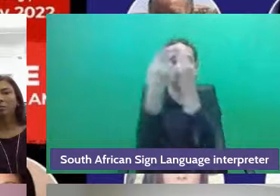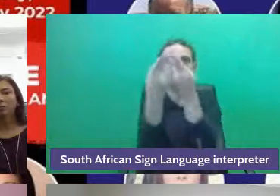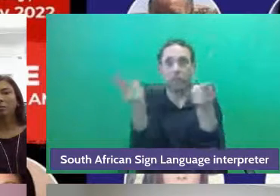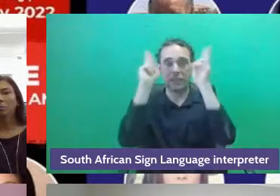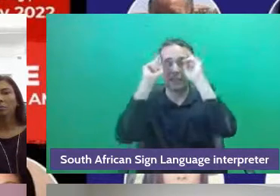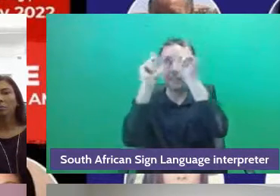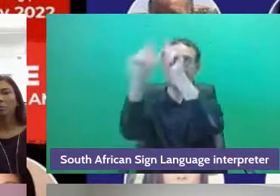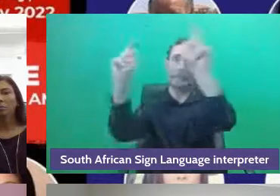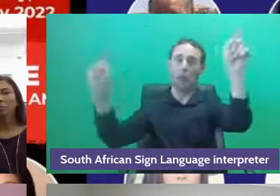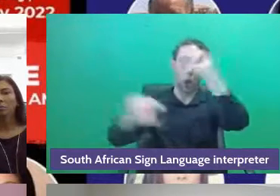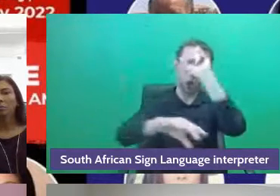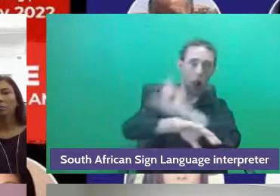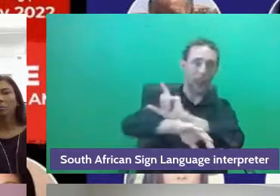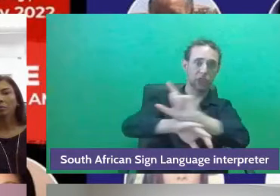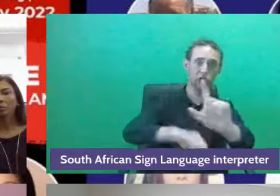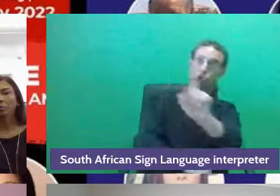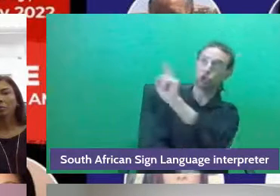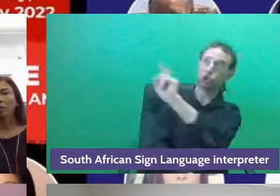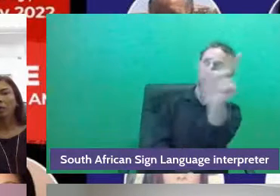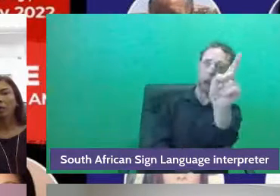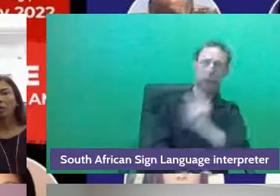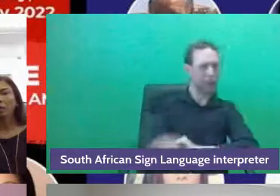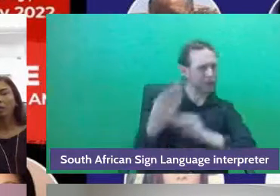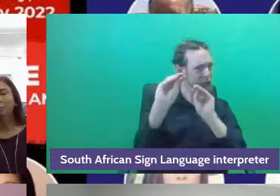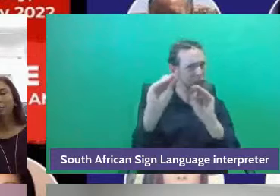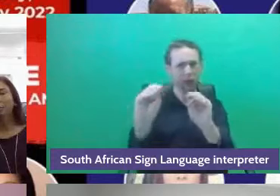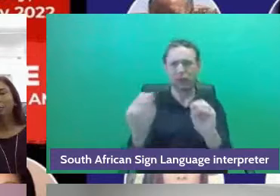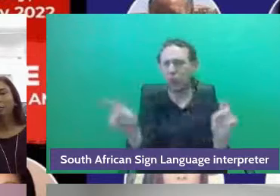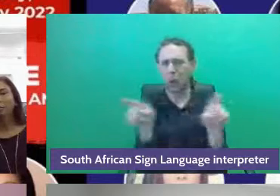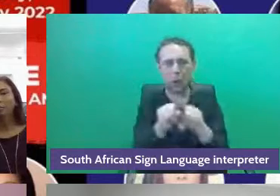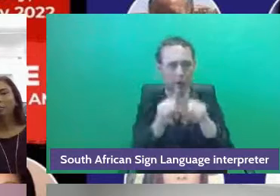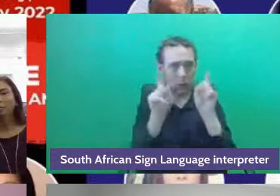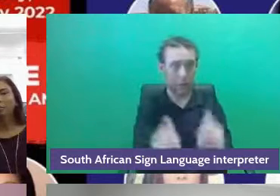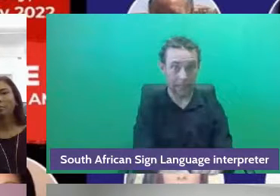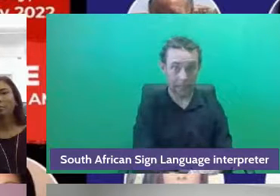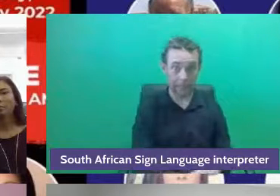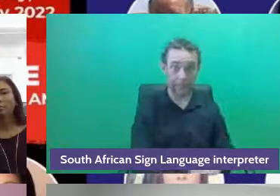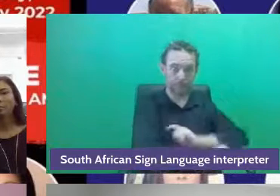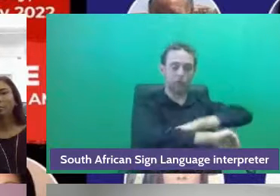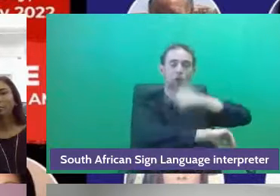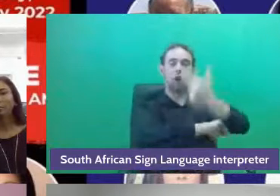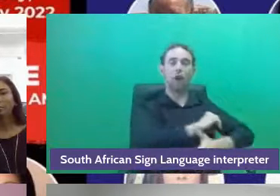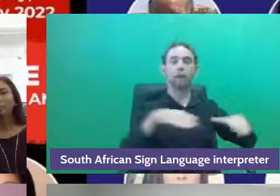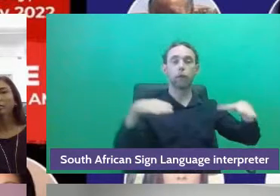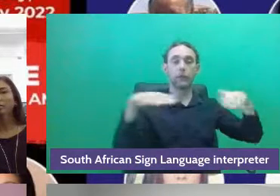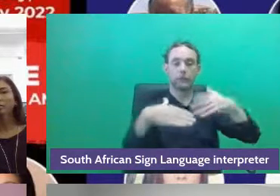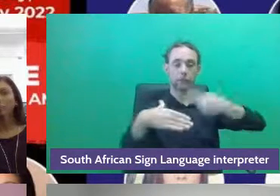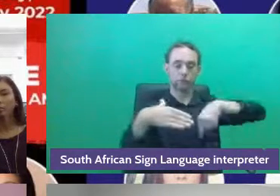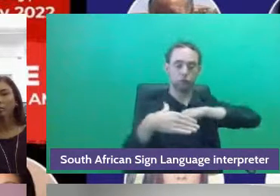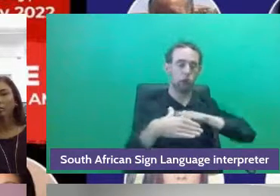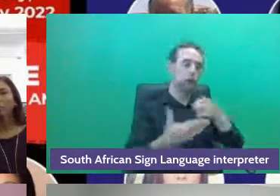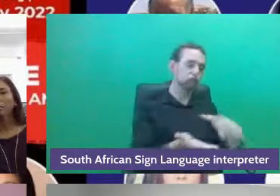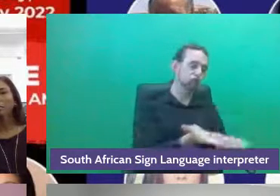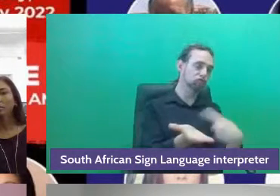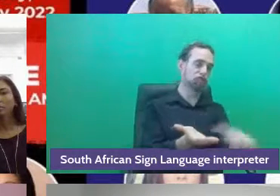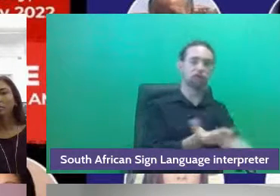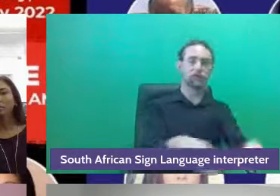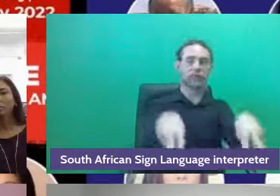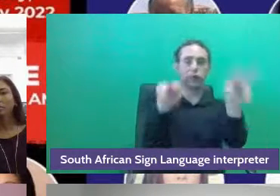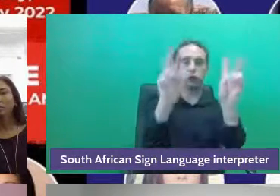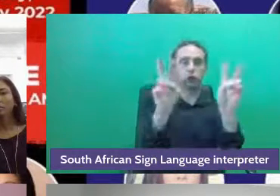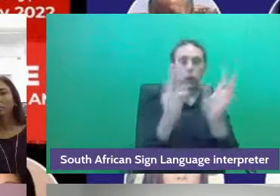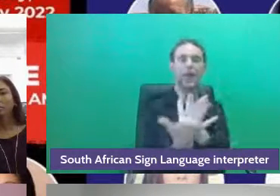well. The other barrier that was identified was accessibility, and persons